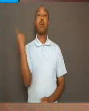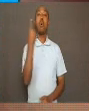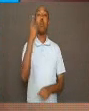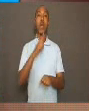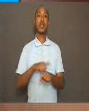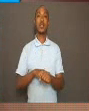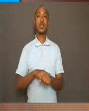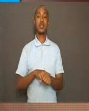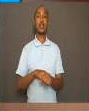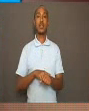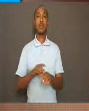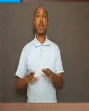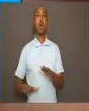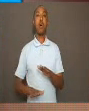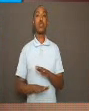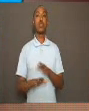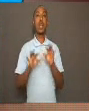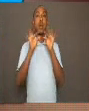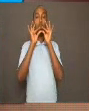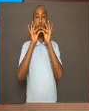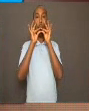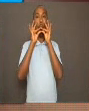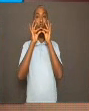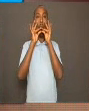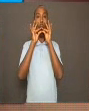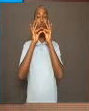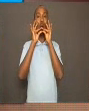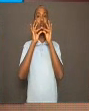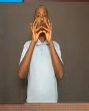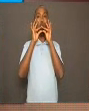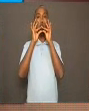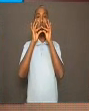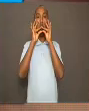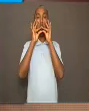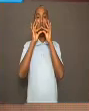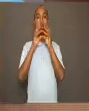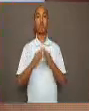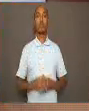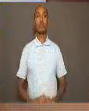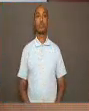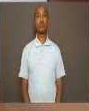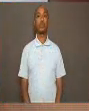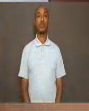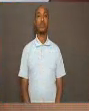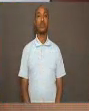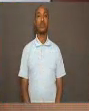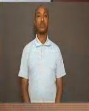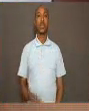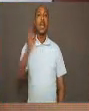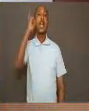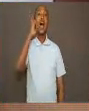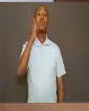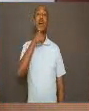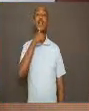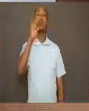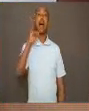Always use bellows to pipette acid rather than sucking it with your mouth. Dilute